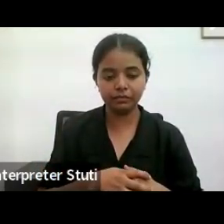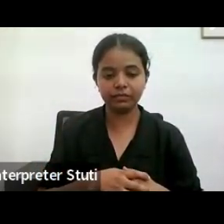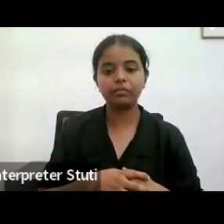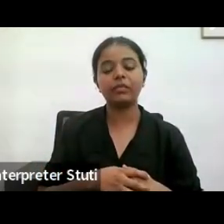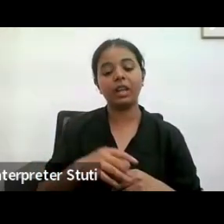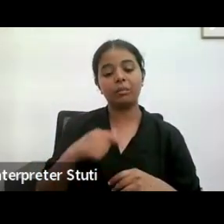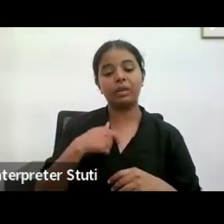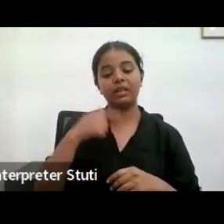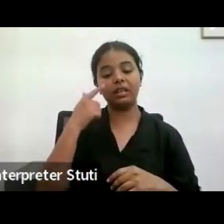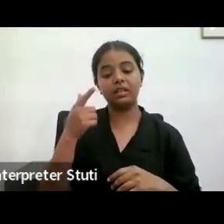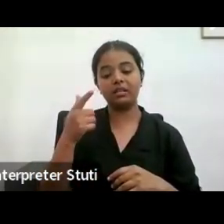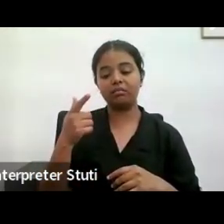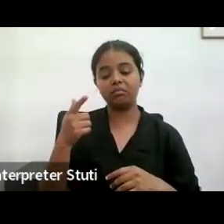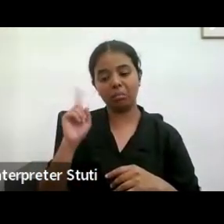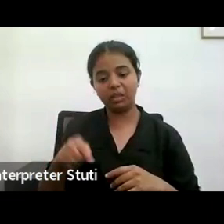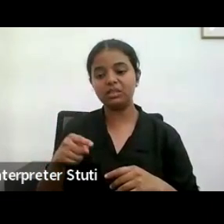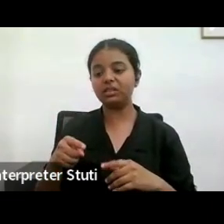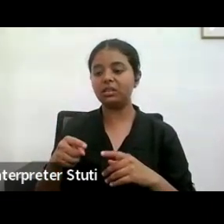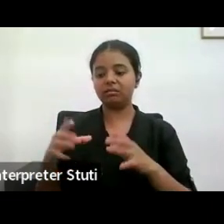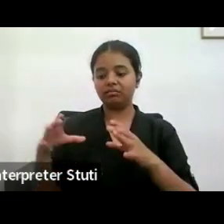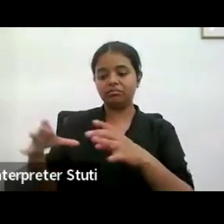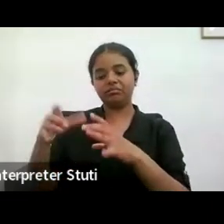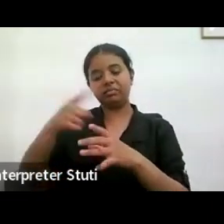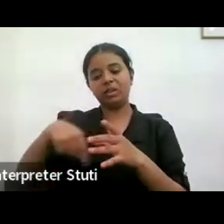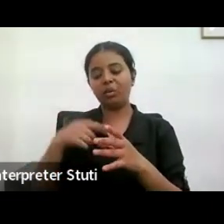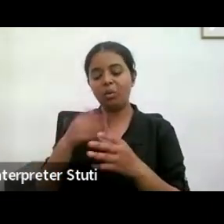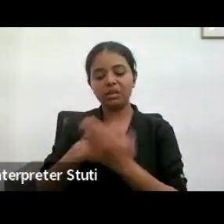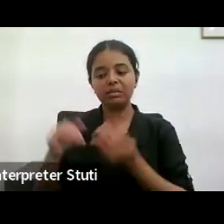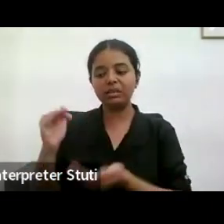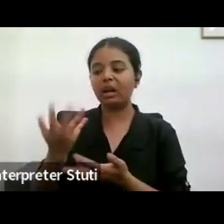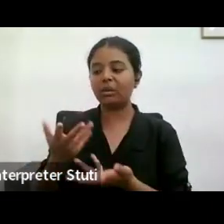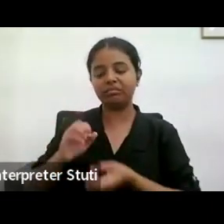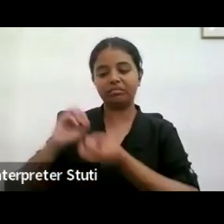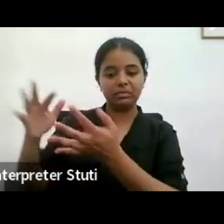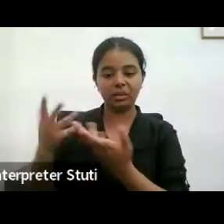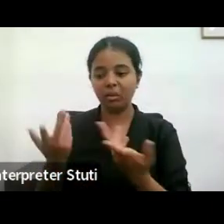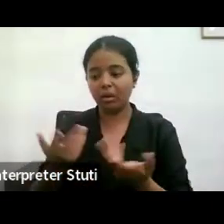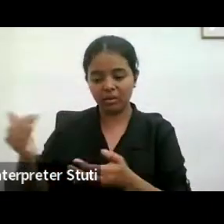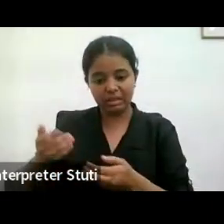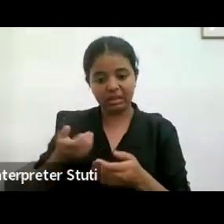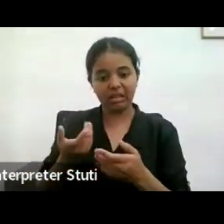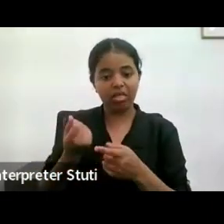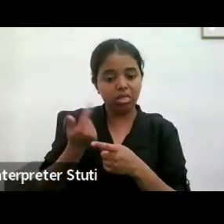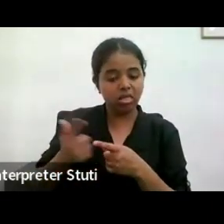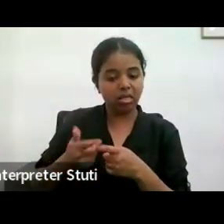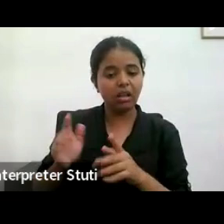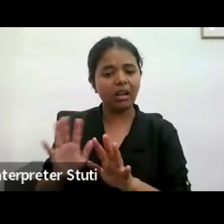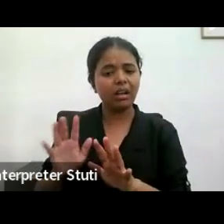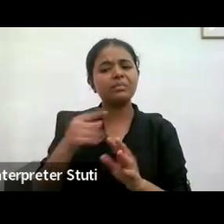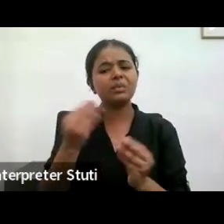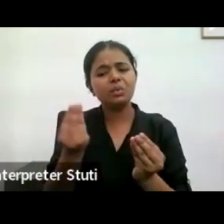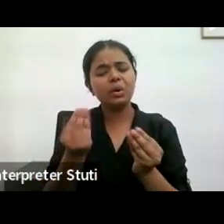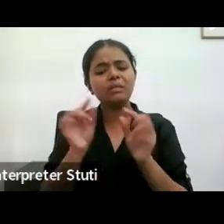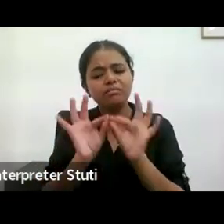investment. Sometimes addressing stigma, bringing awareness can be simple and not